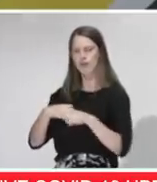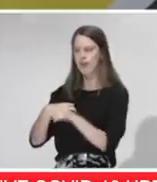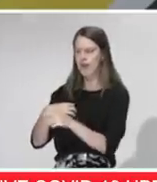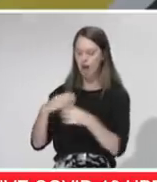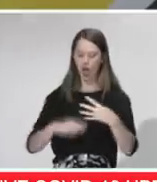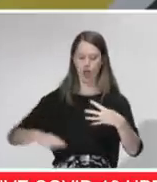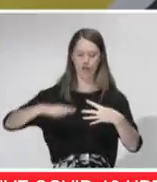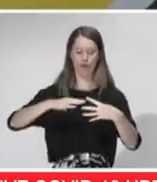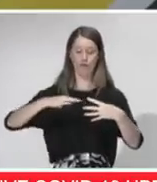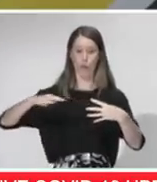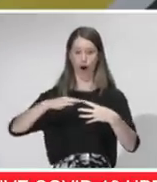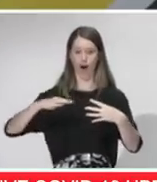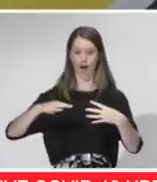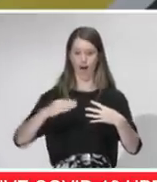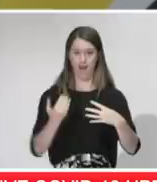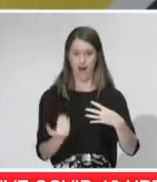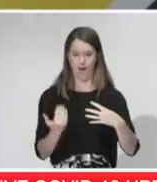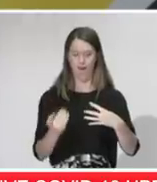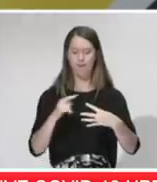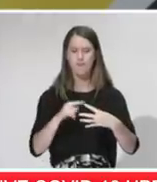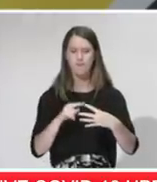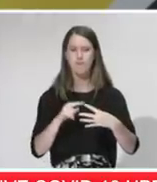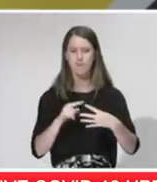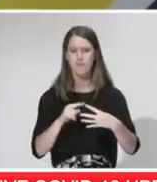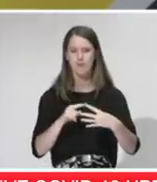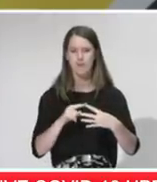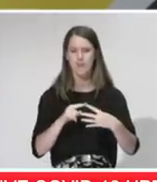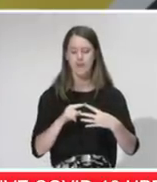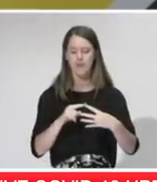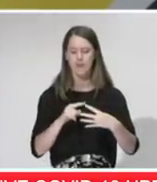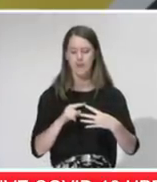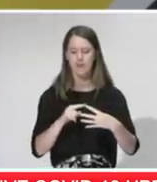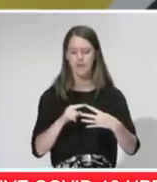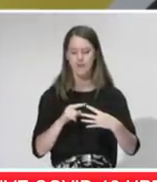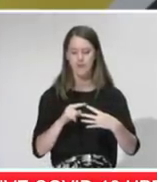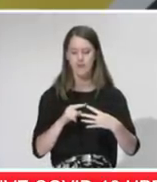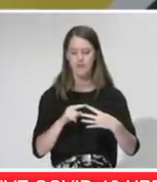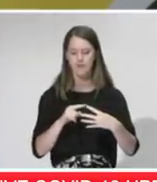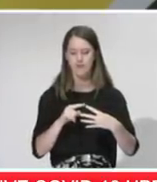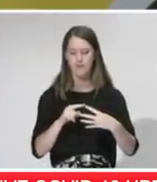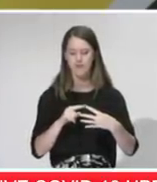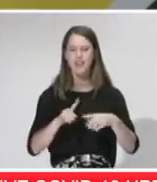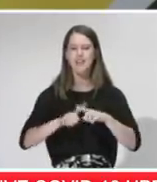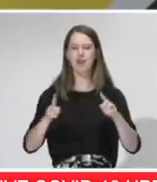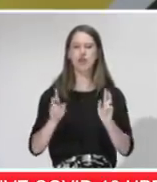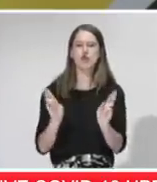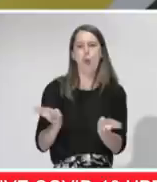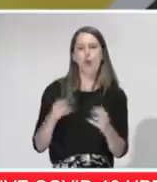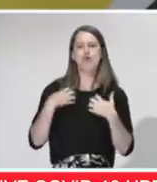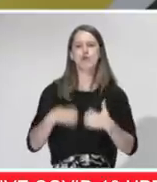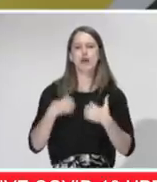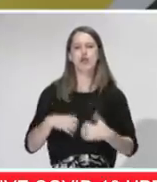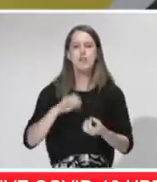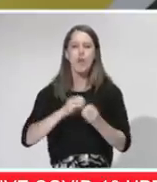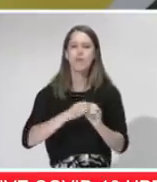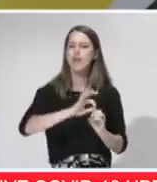Alert Level 4 measures we have got in place, we will see much less opportunity for the whole range of respiratory illnesses to